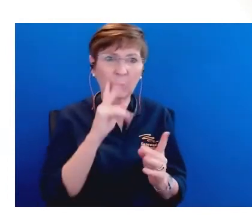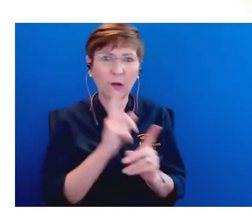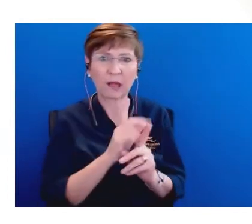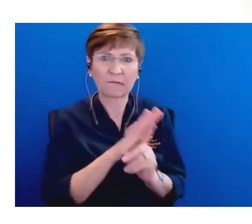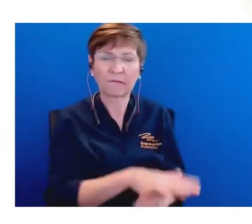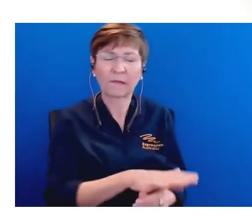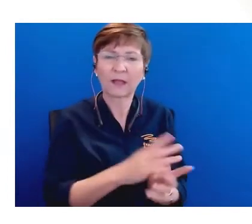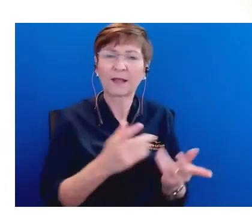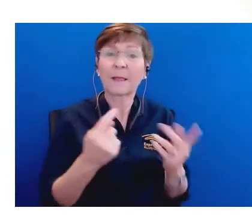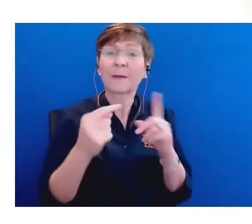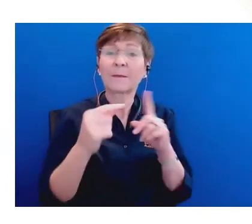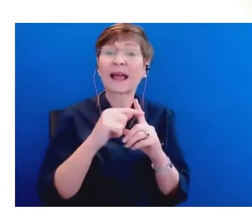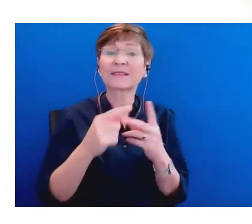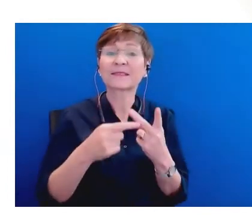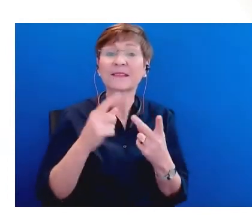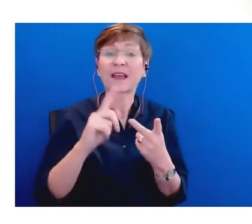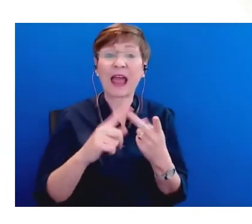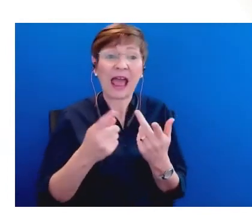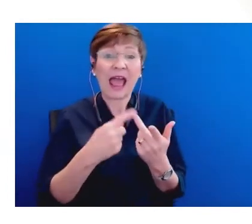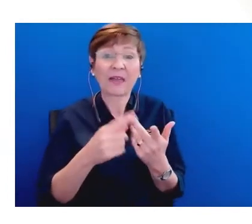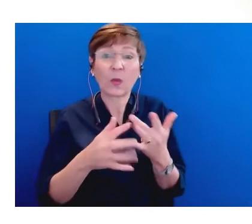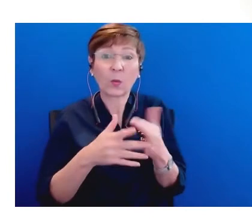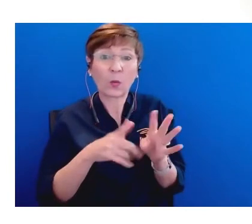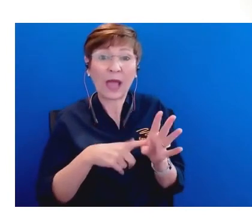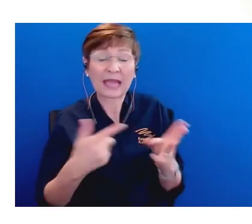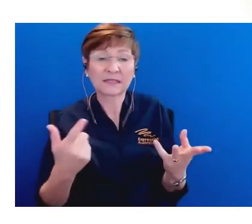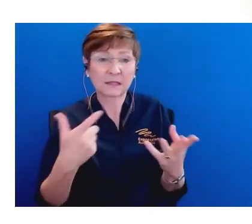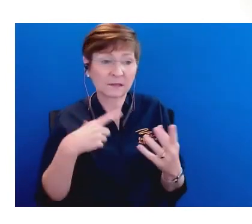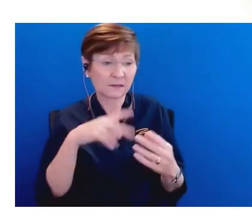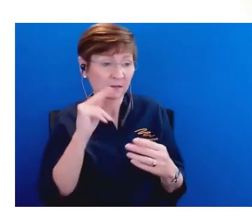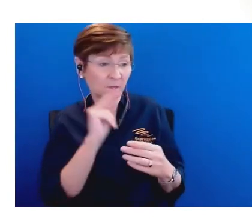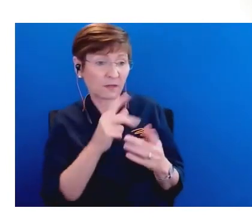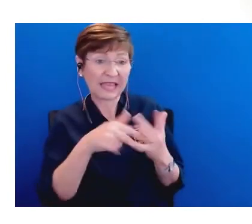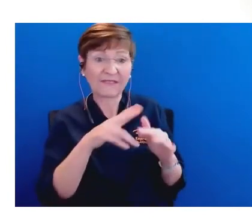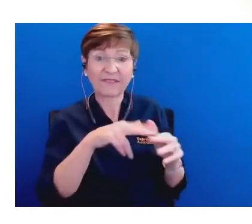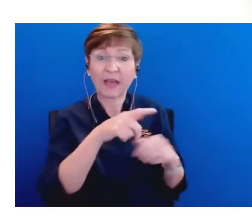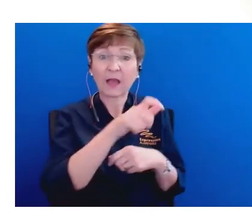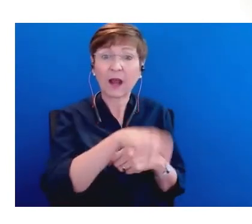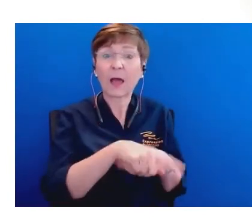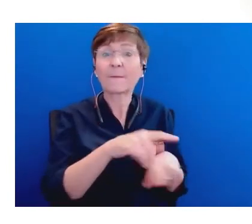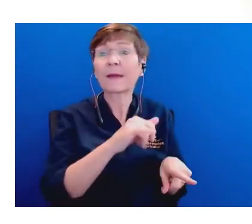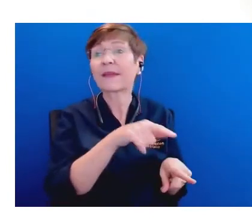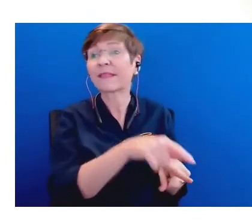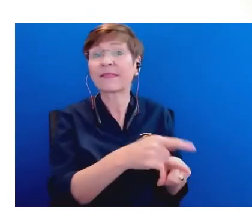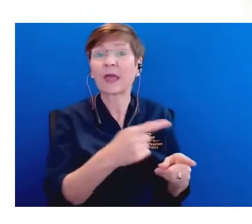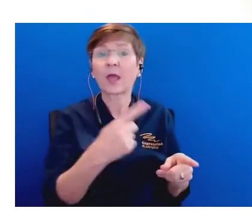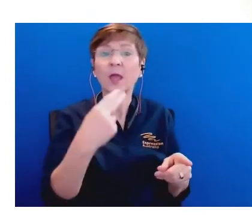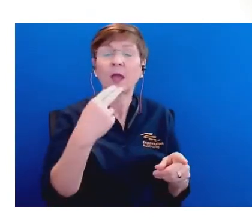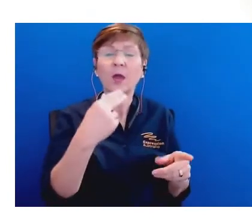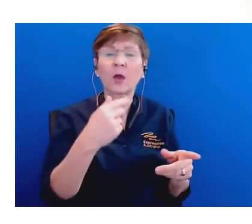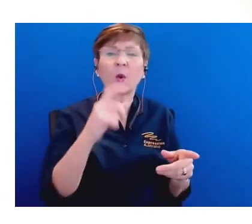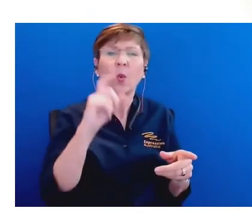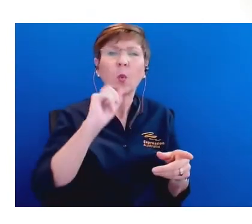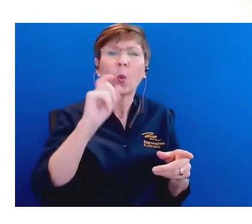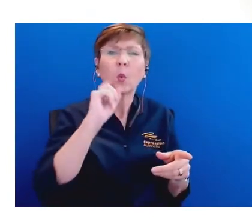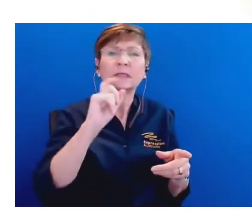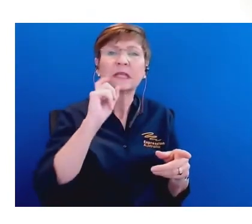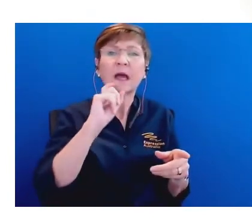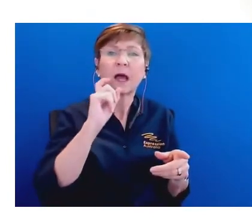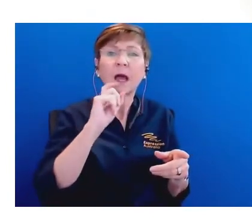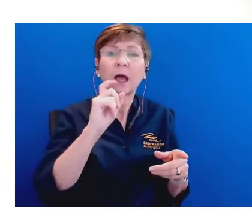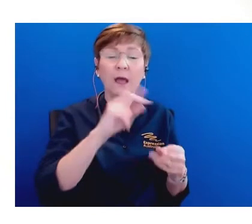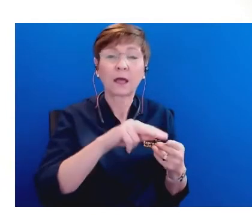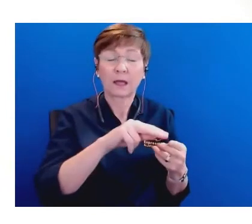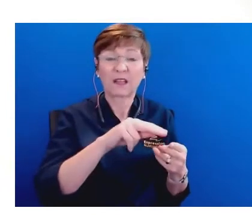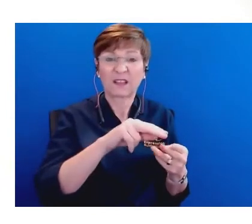when customers appear to be in crisis. For example, when someone's water usage might have skyrocketed, but they're not answering the